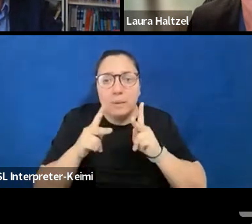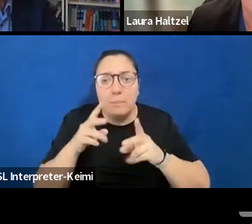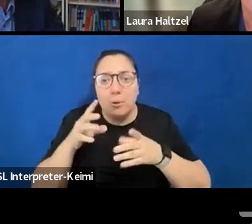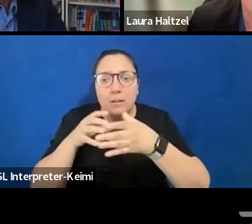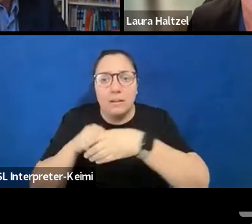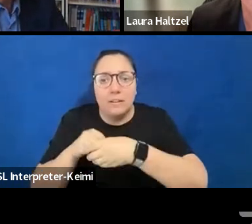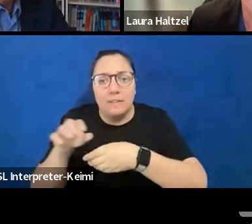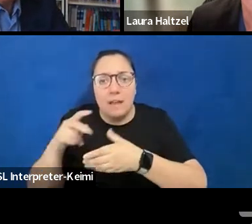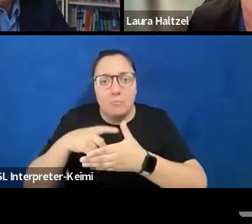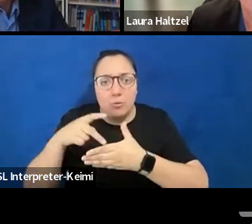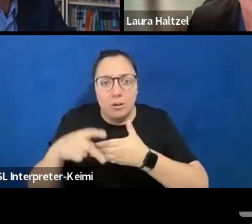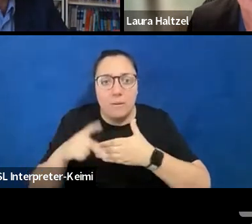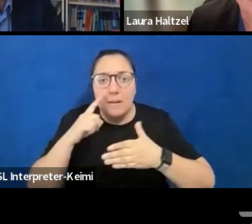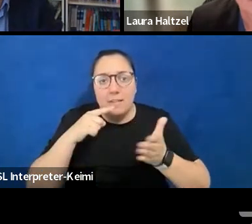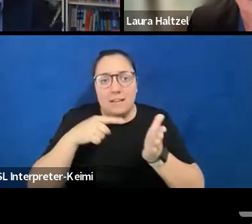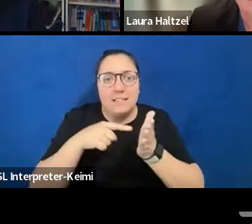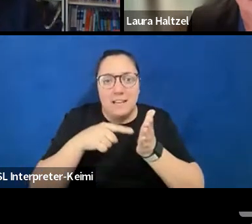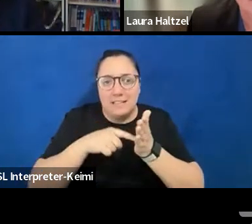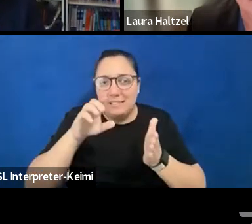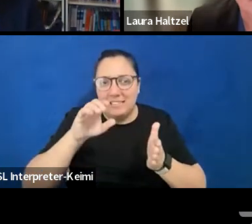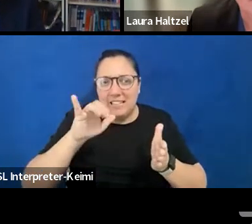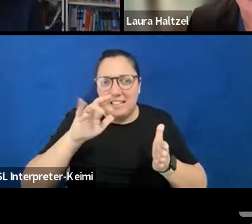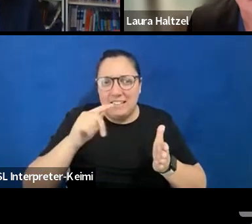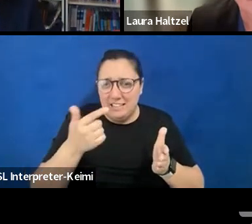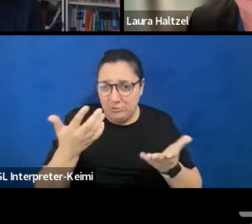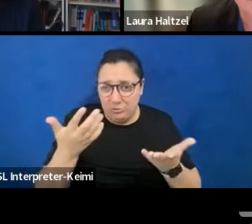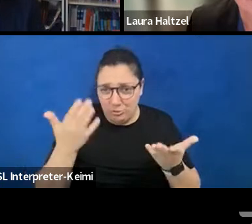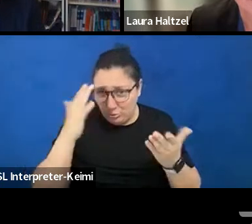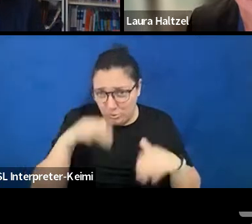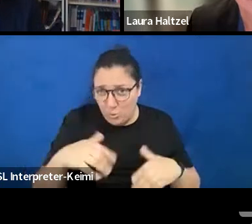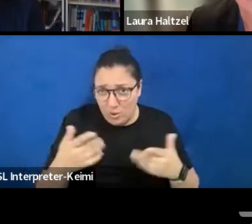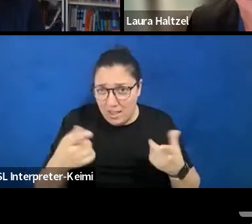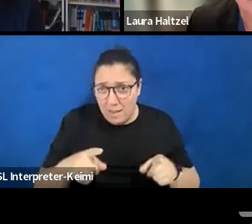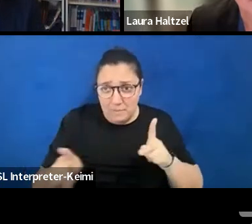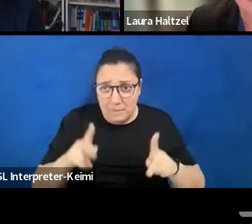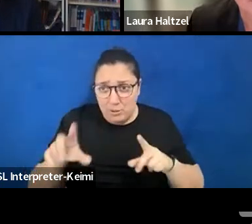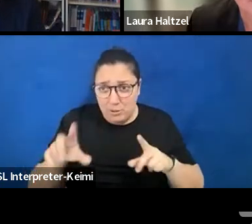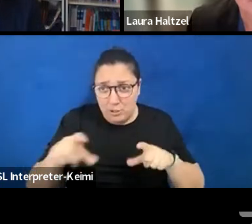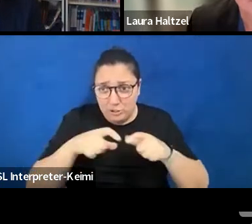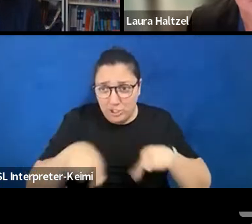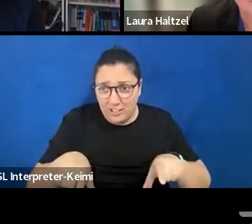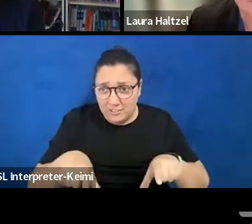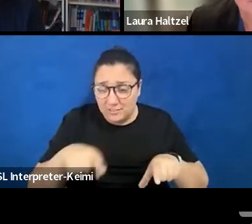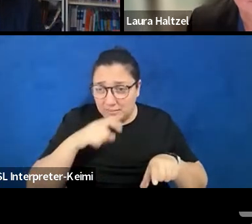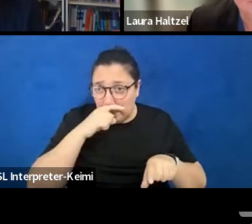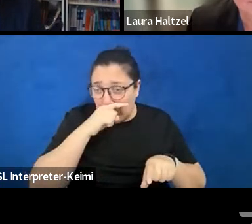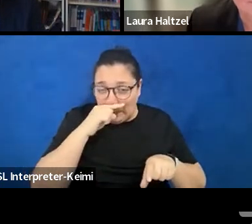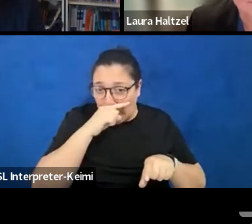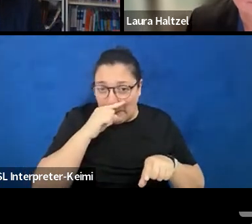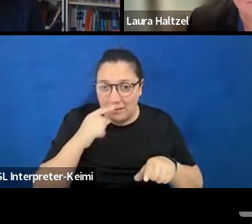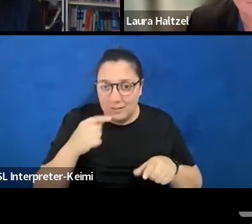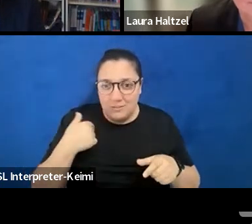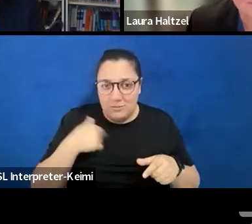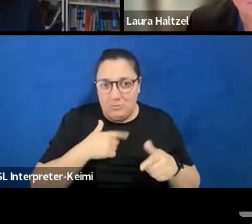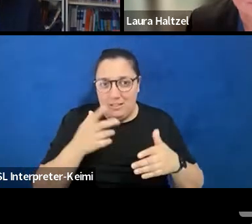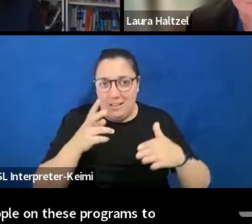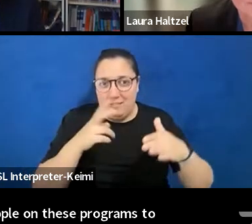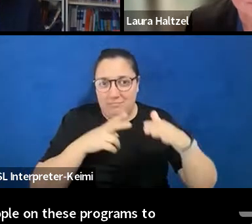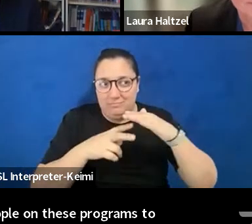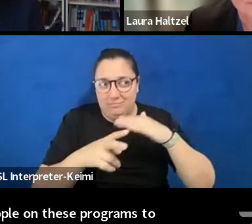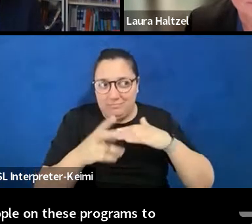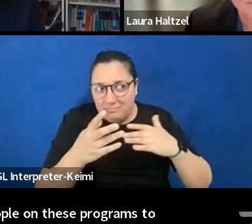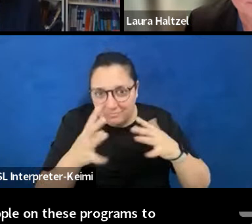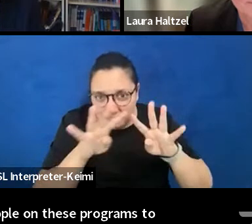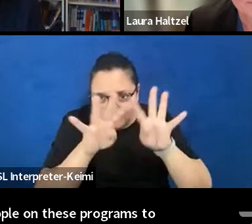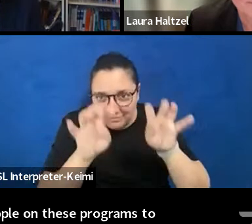debt ceiling pending? Do we know what happens to people's checks? We're kind of going into the unknown, so I don't want to ask you guys